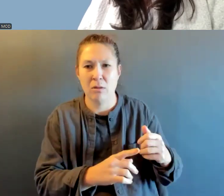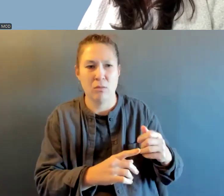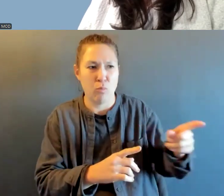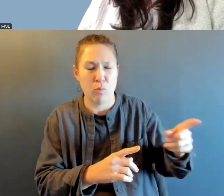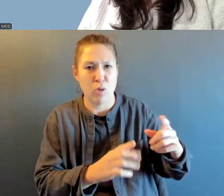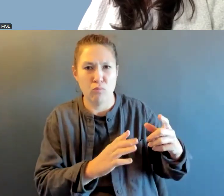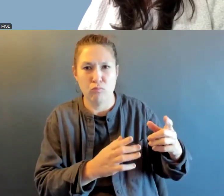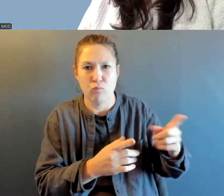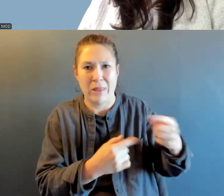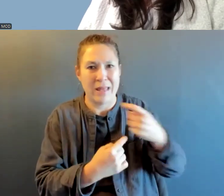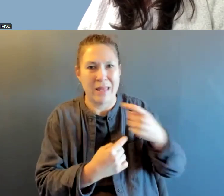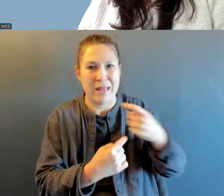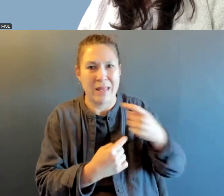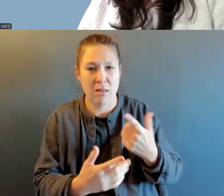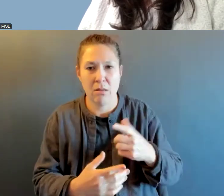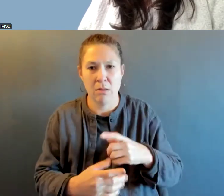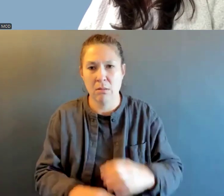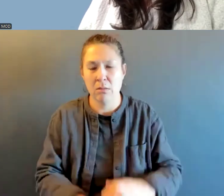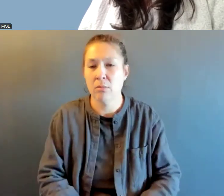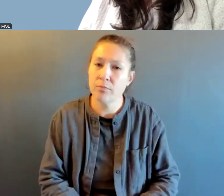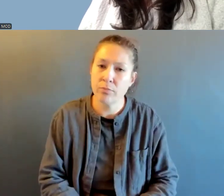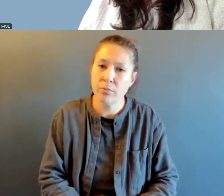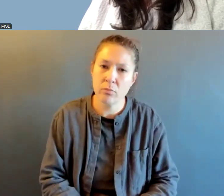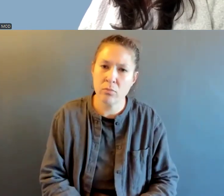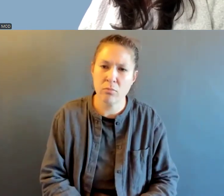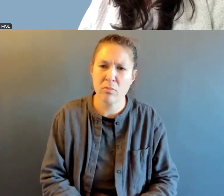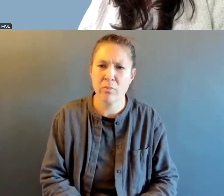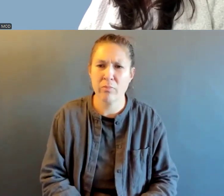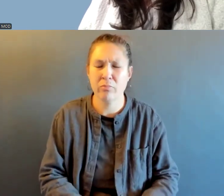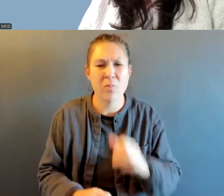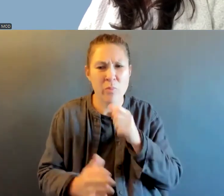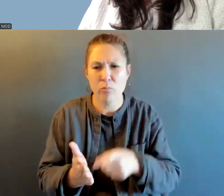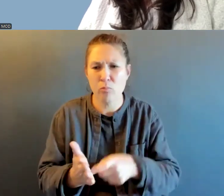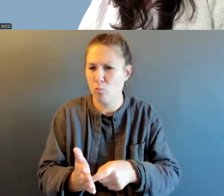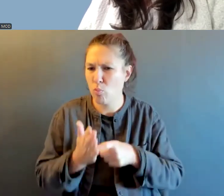It doesn't necessarily have to follow a certain